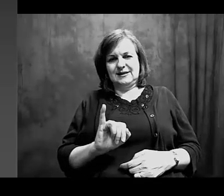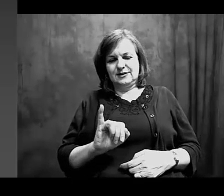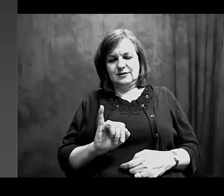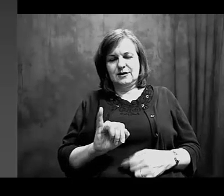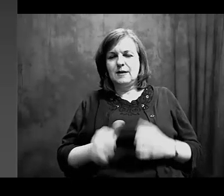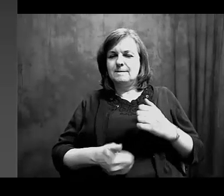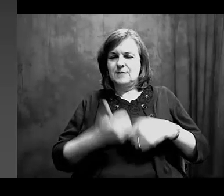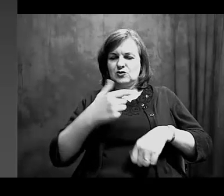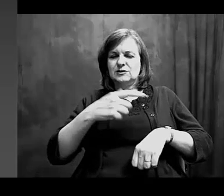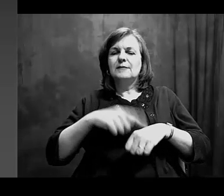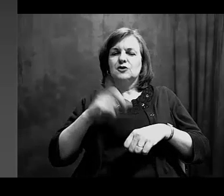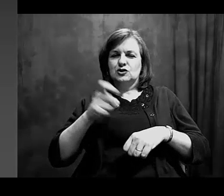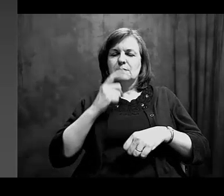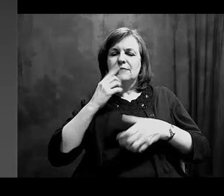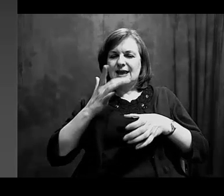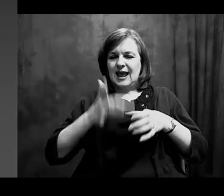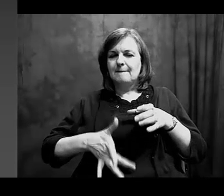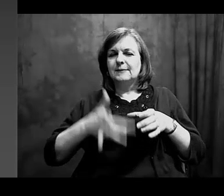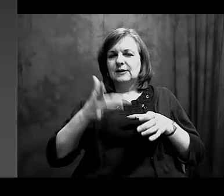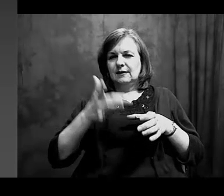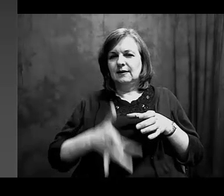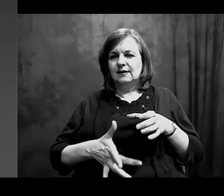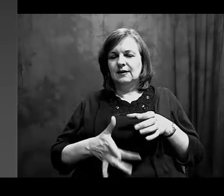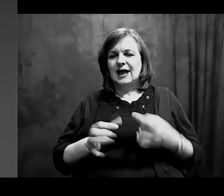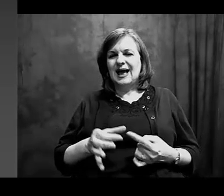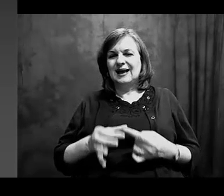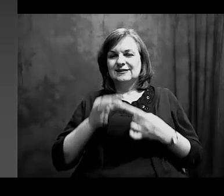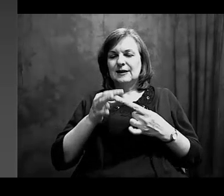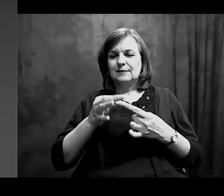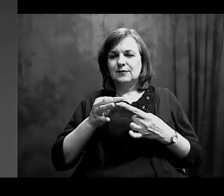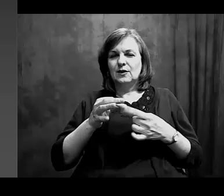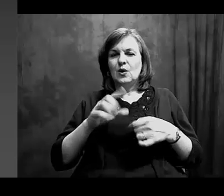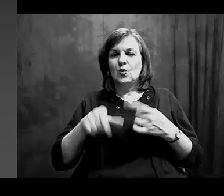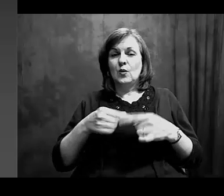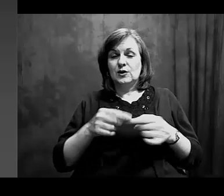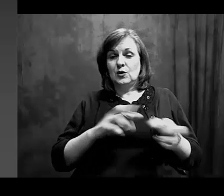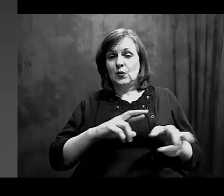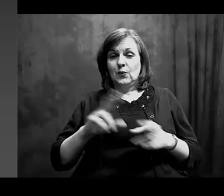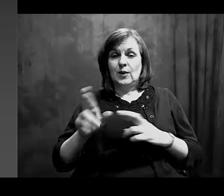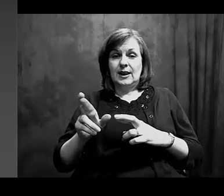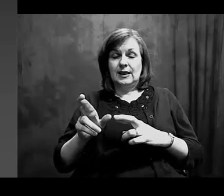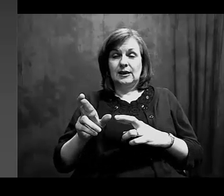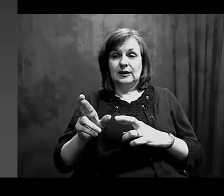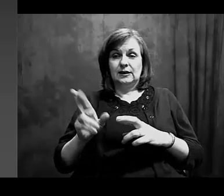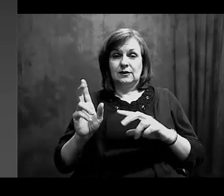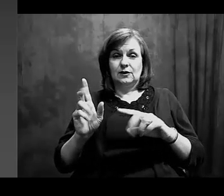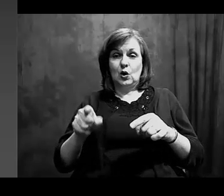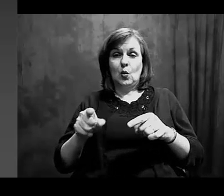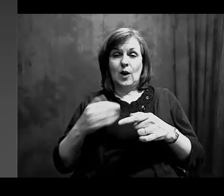and to store waste until we can move it out of our system.